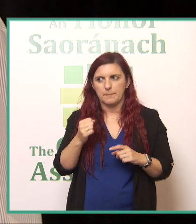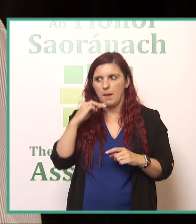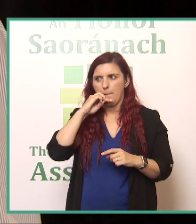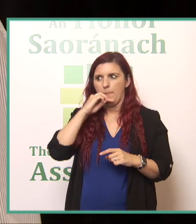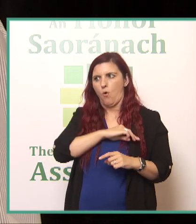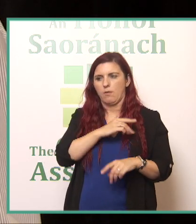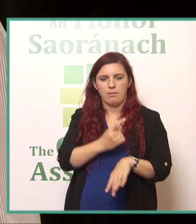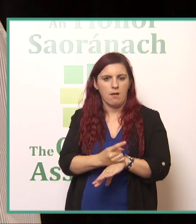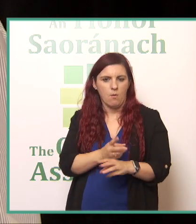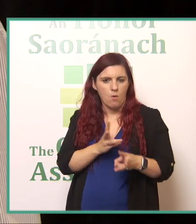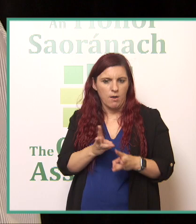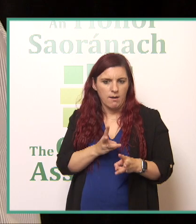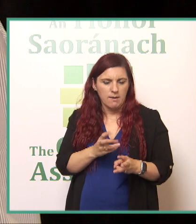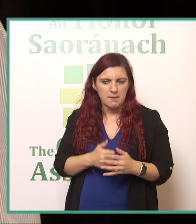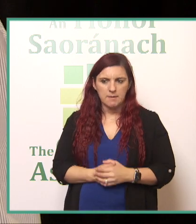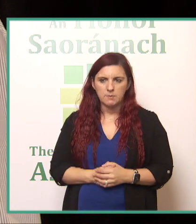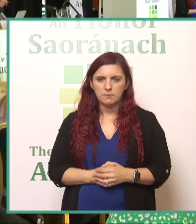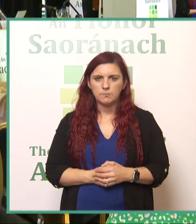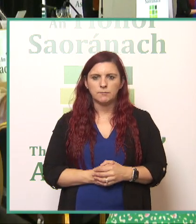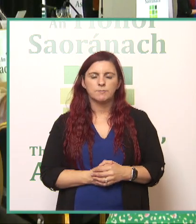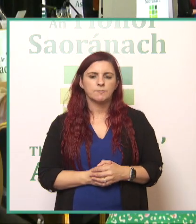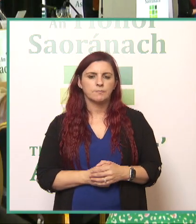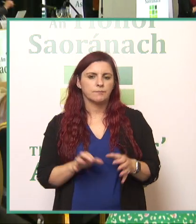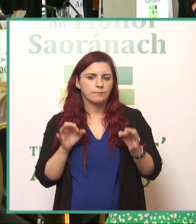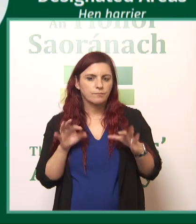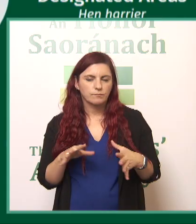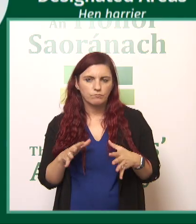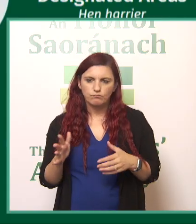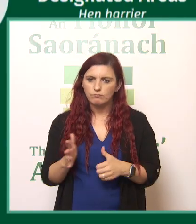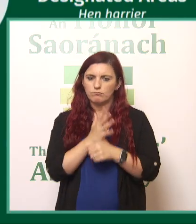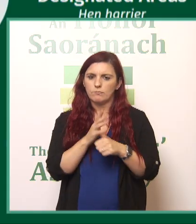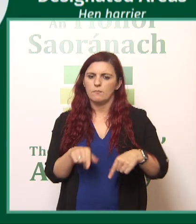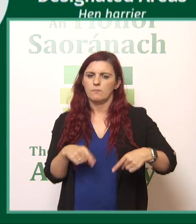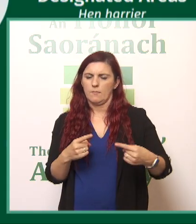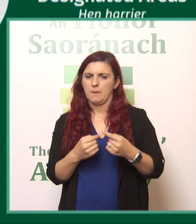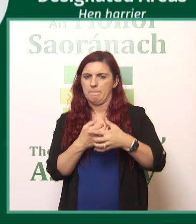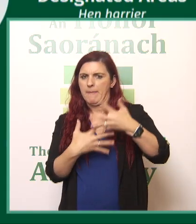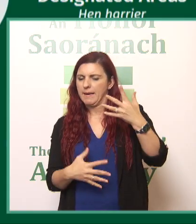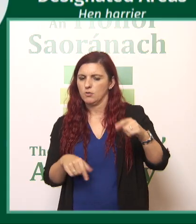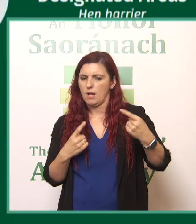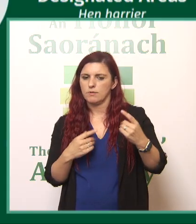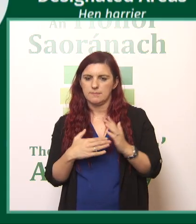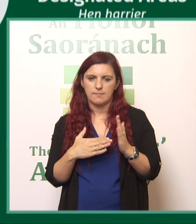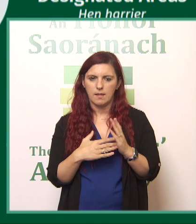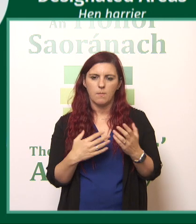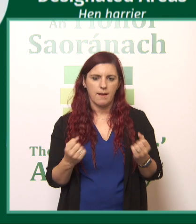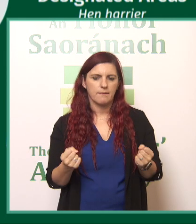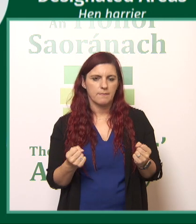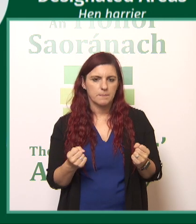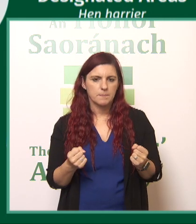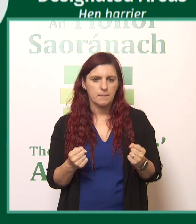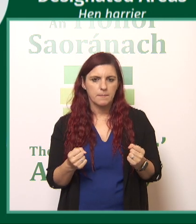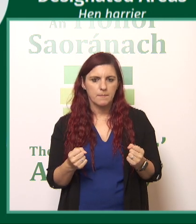important work. Of course, there are many challenges as well. There are challenges to